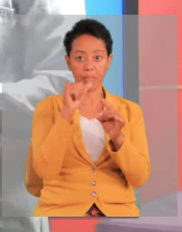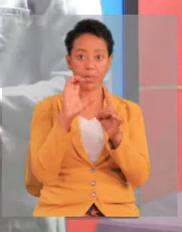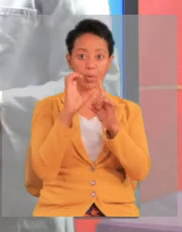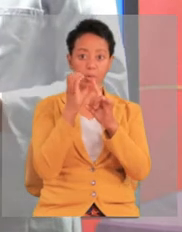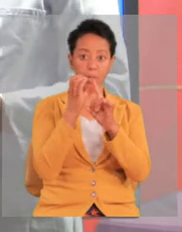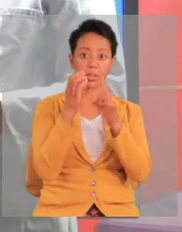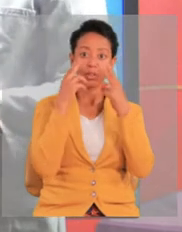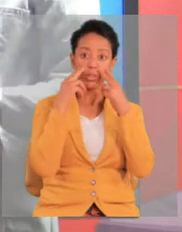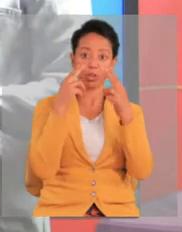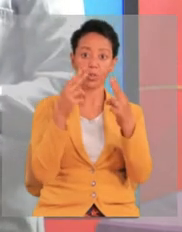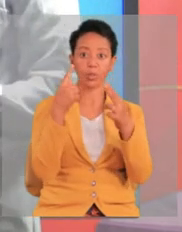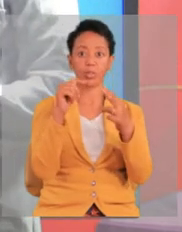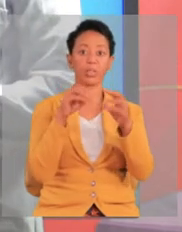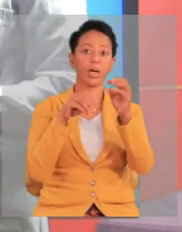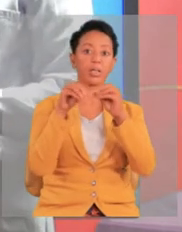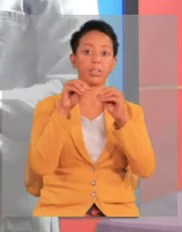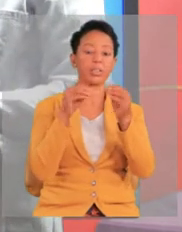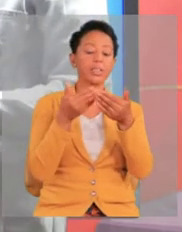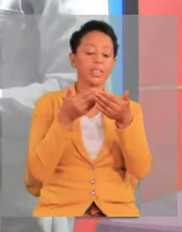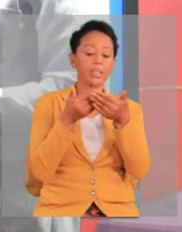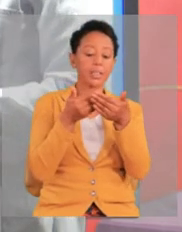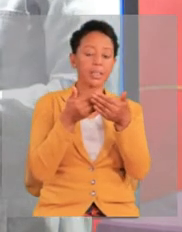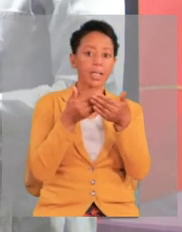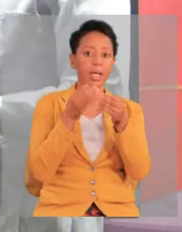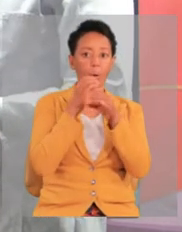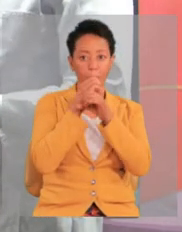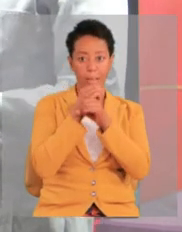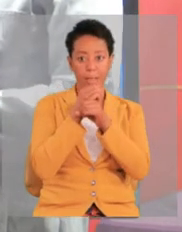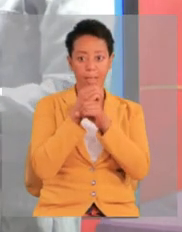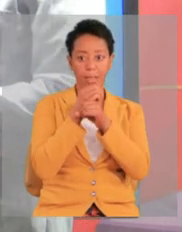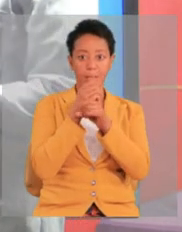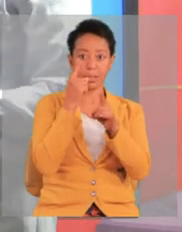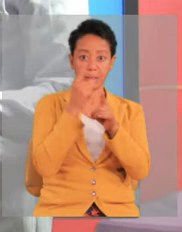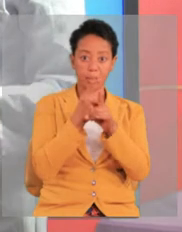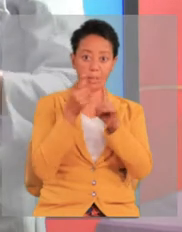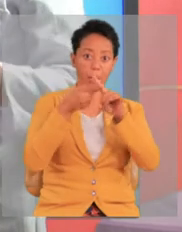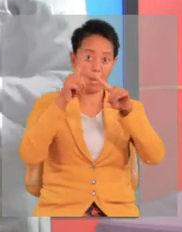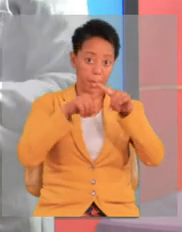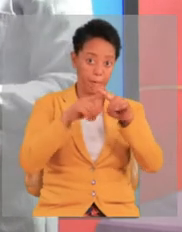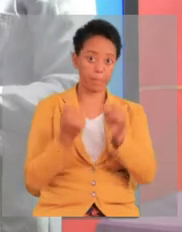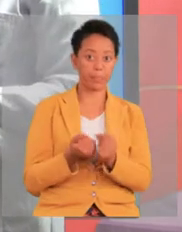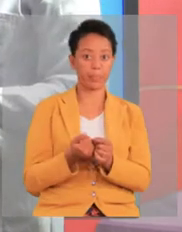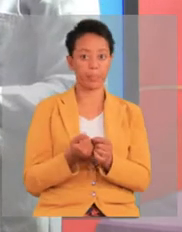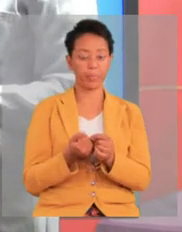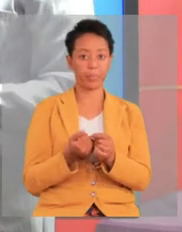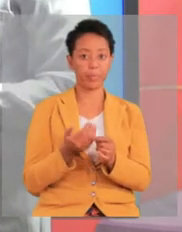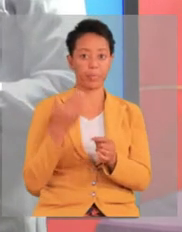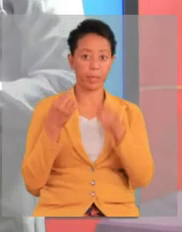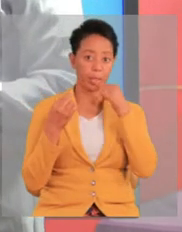shows the action is recently completed. He has just come back, as I have said